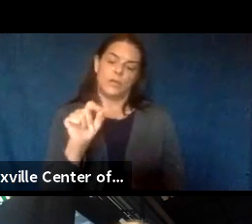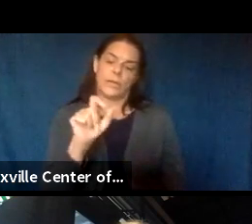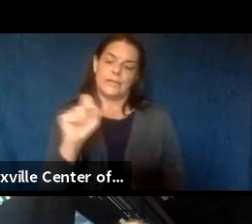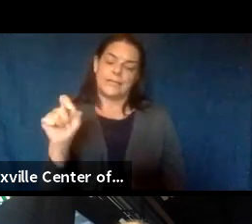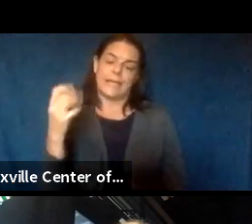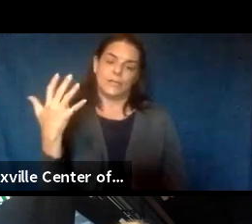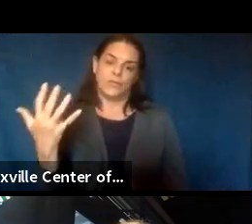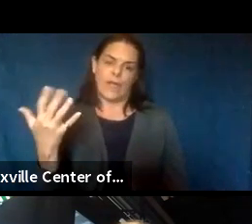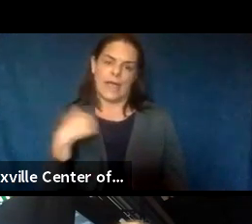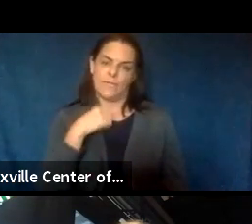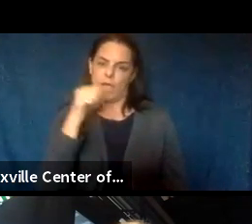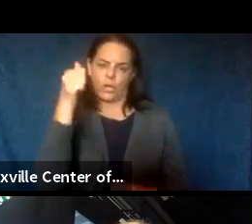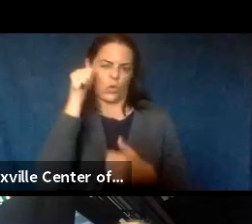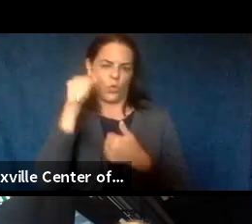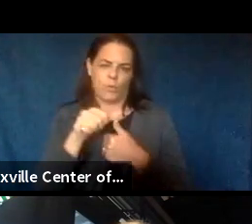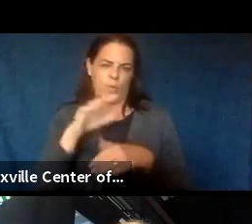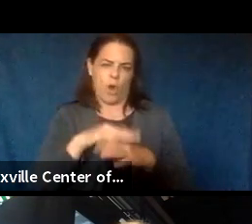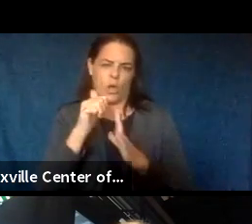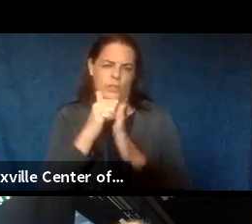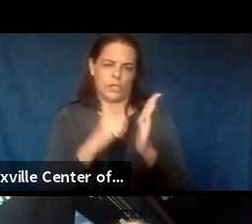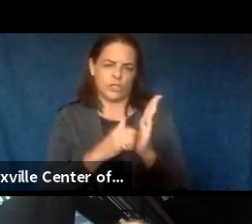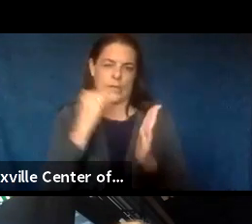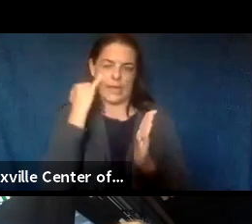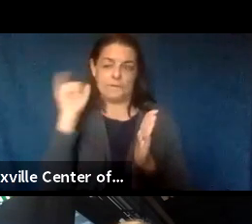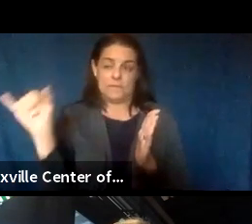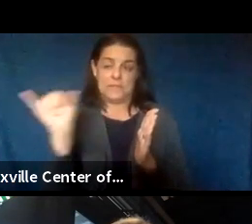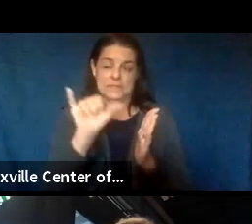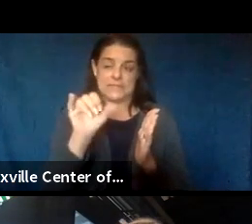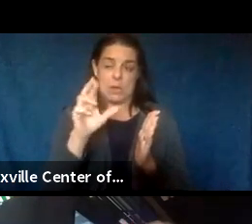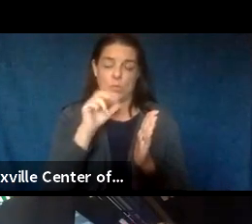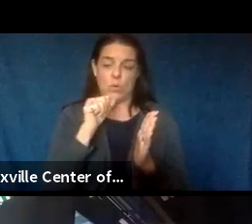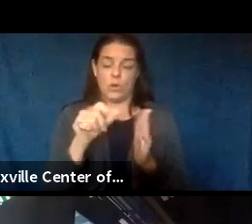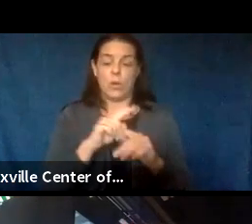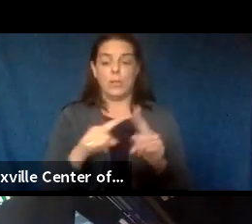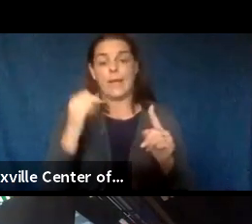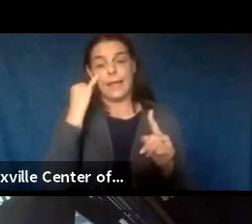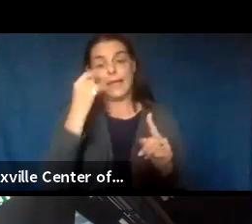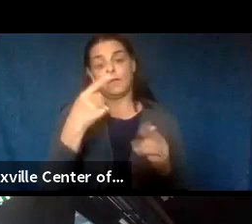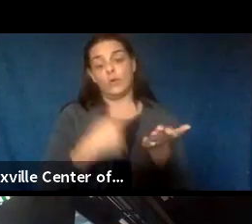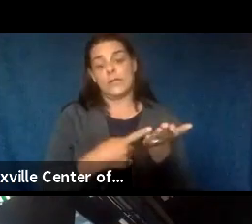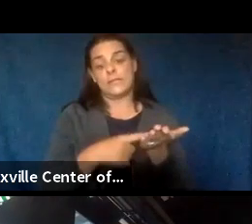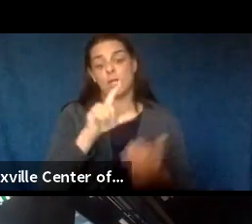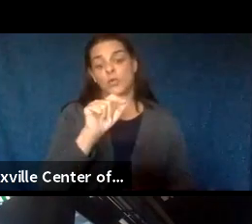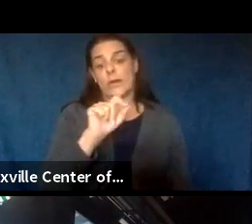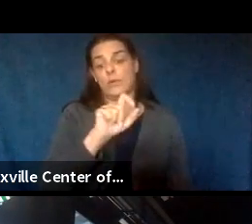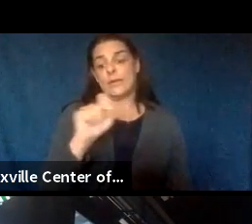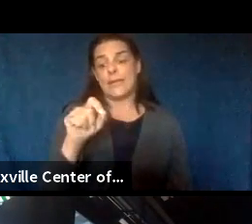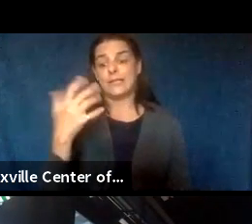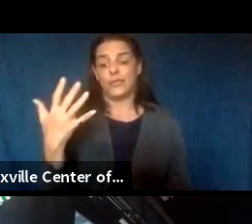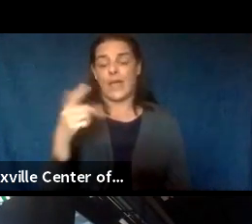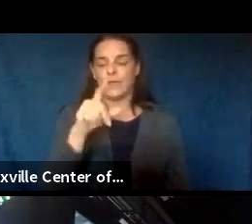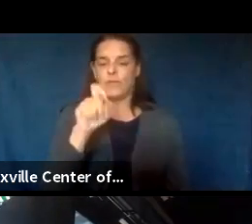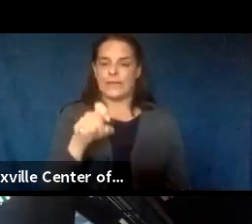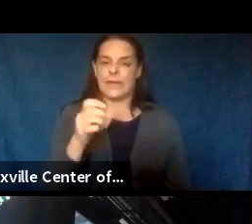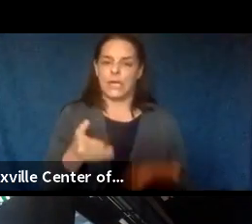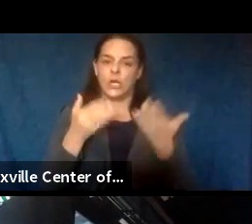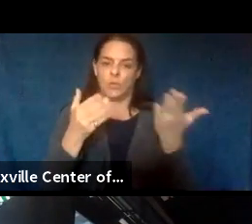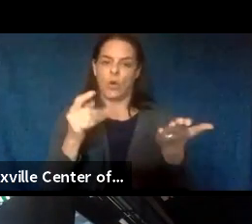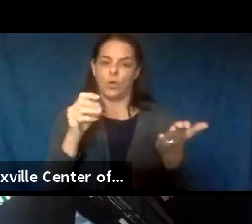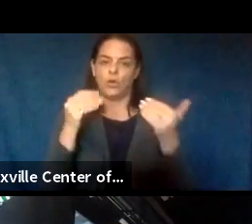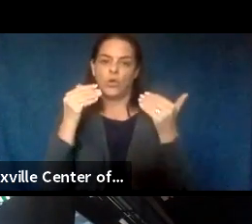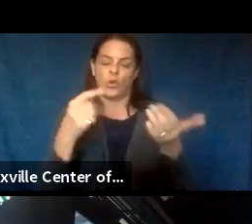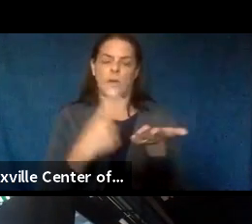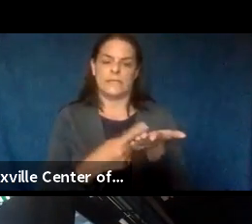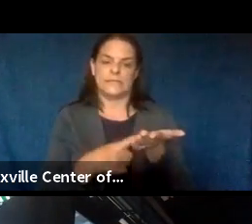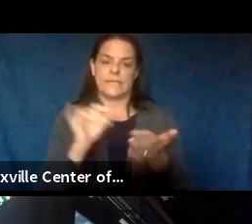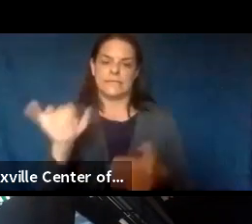2020-5. I don't recall on the agenda offhand whether it's the same or not, but if you're going to discuss 2020-5, you do need a motion to go ahead and discuss